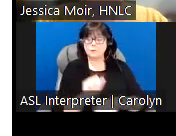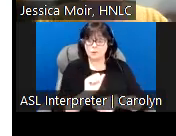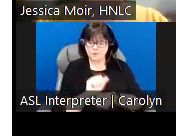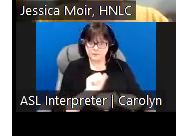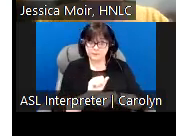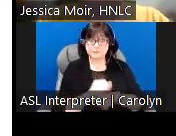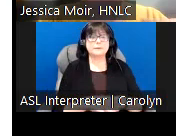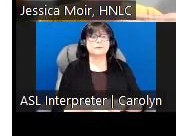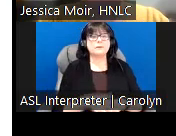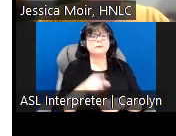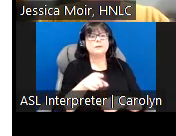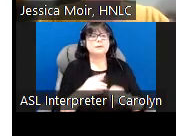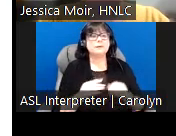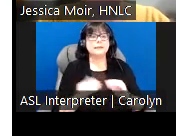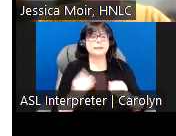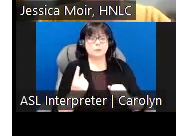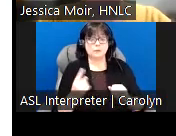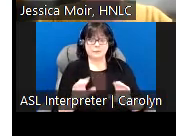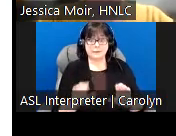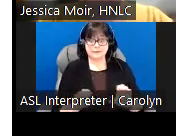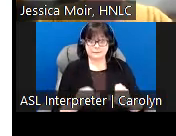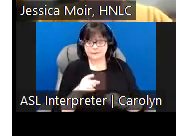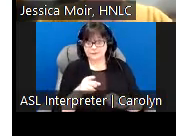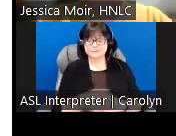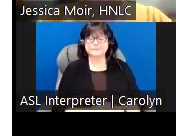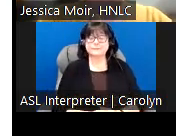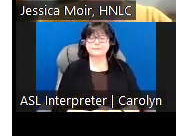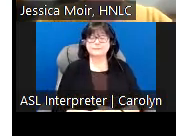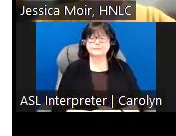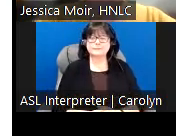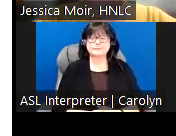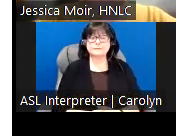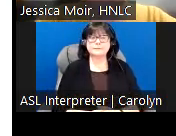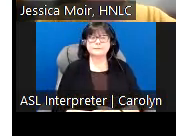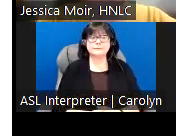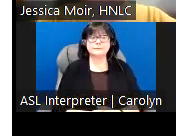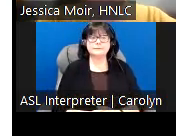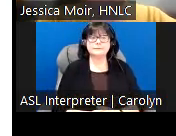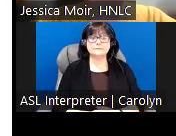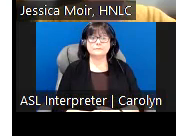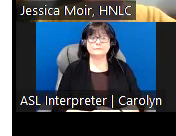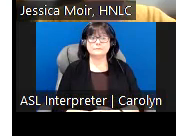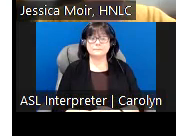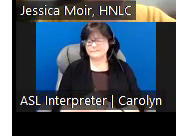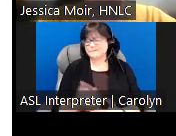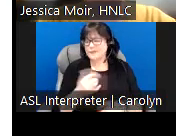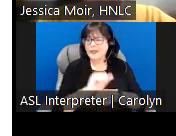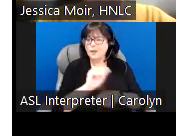This is a level 1 activity. So very common sign that they might encounter